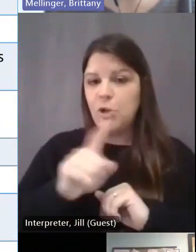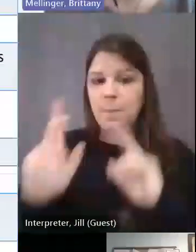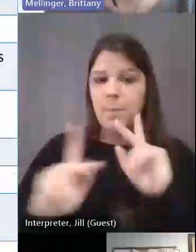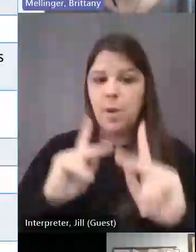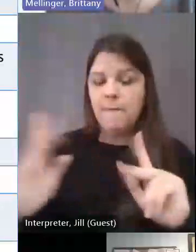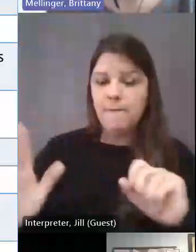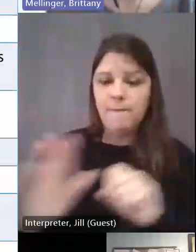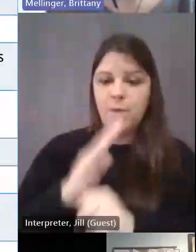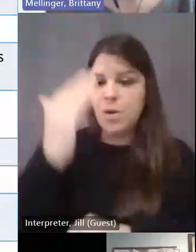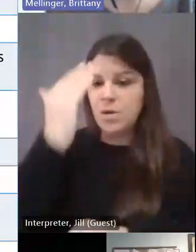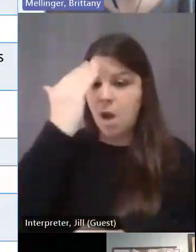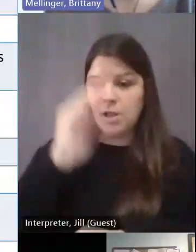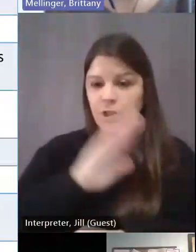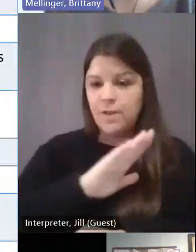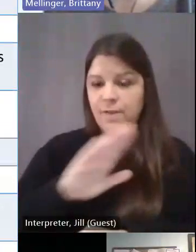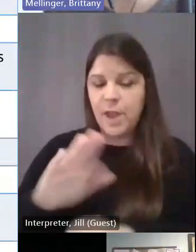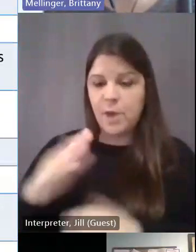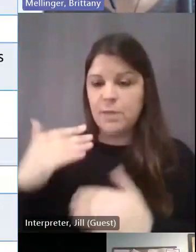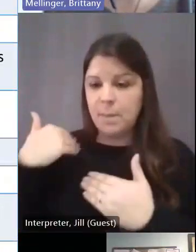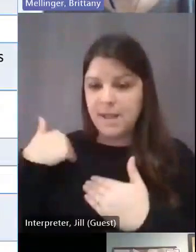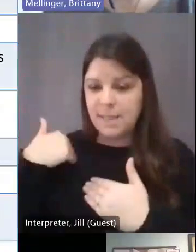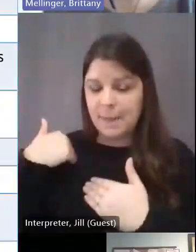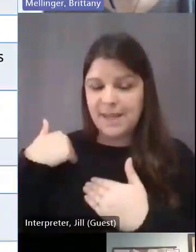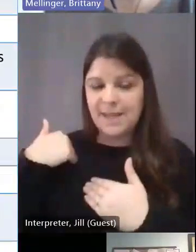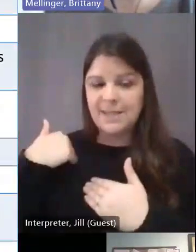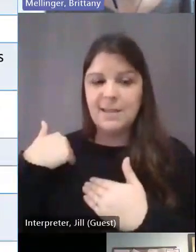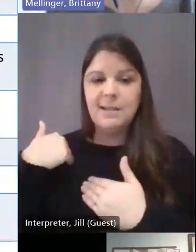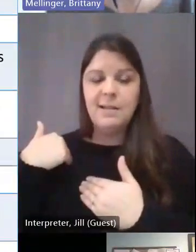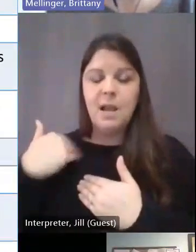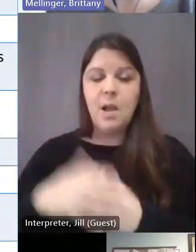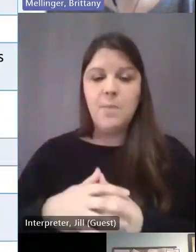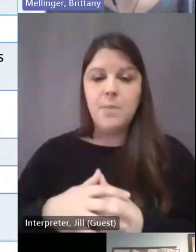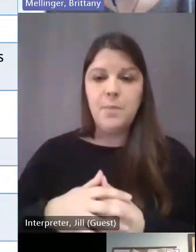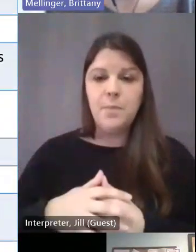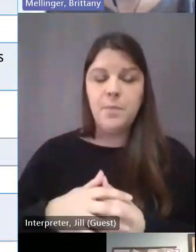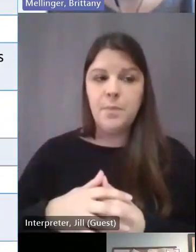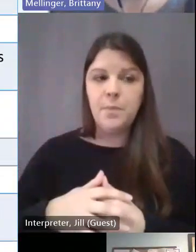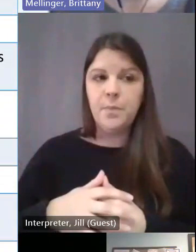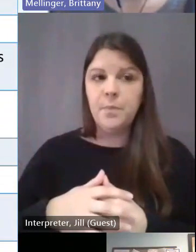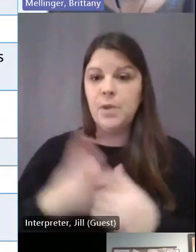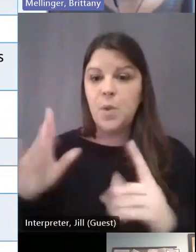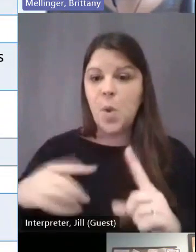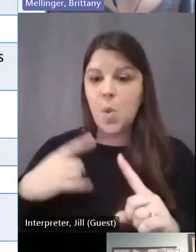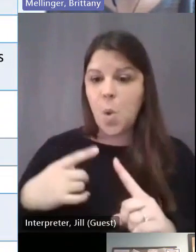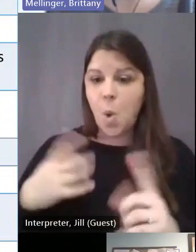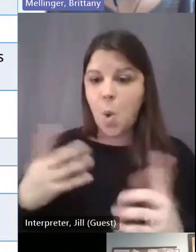knowledge of their fair housing responsibilities. So they, with the goal of